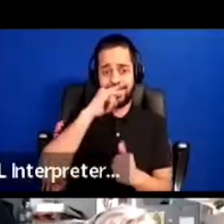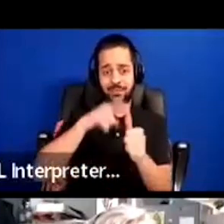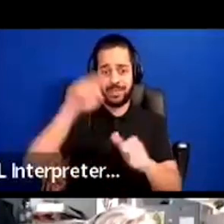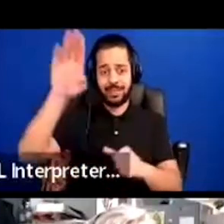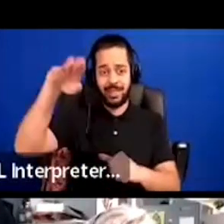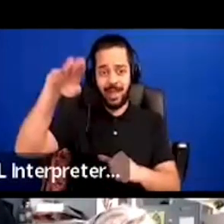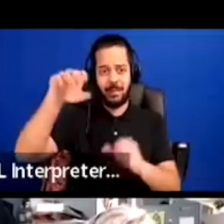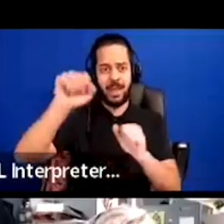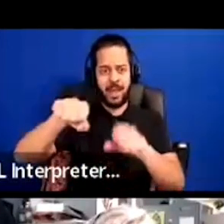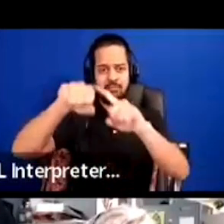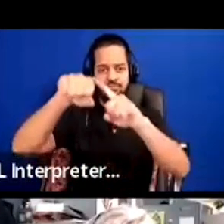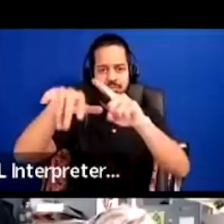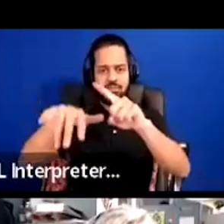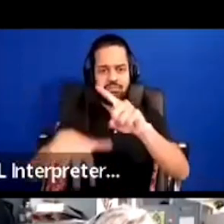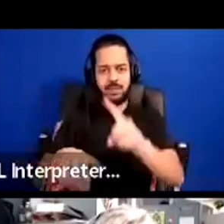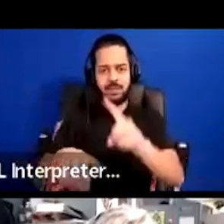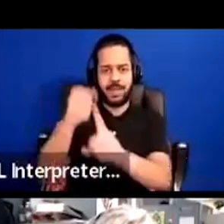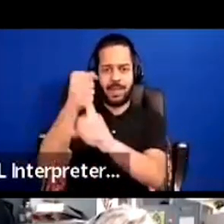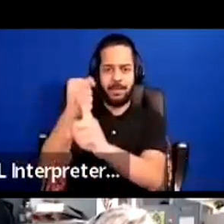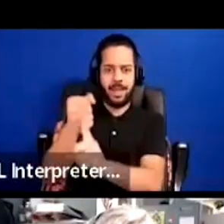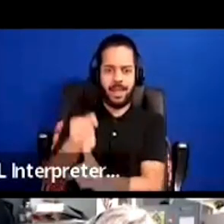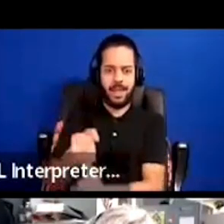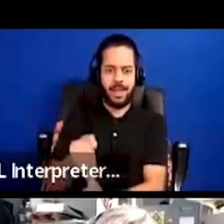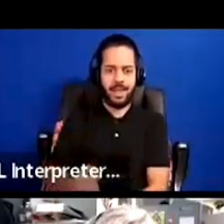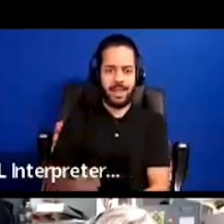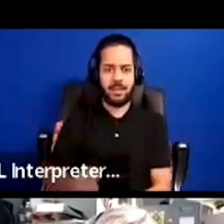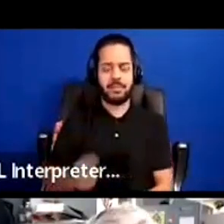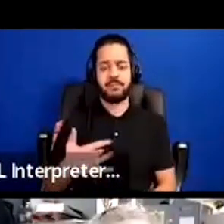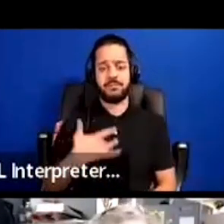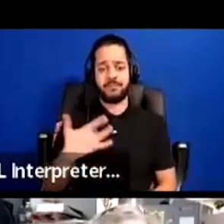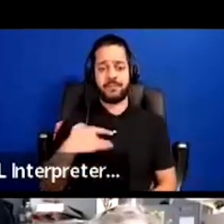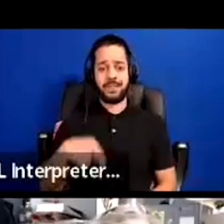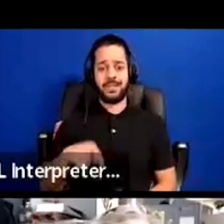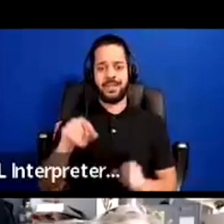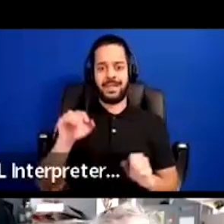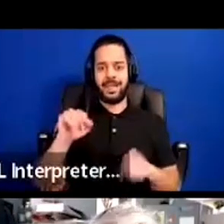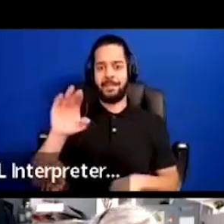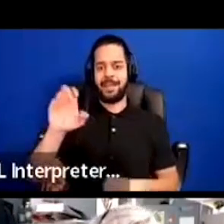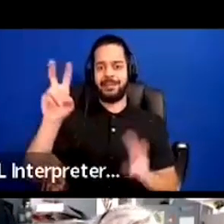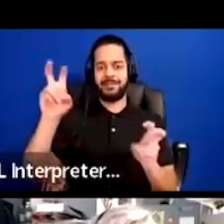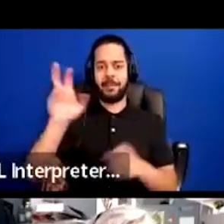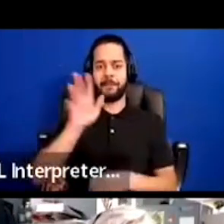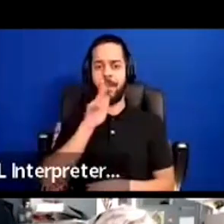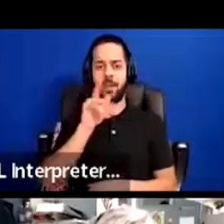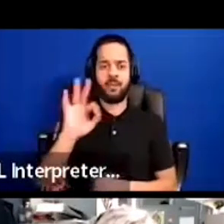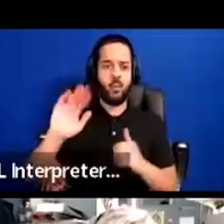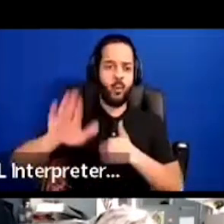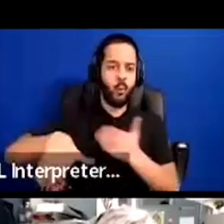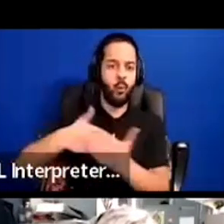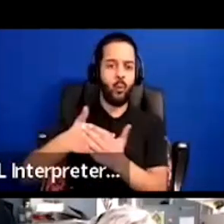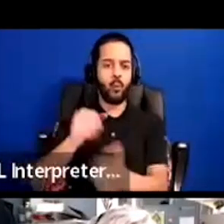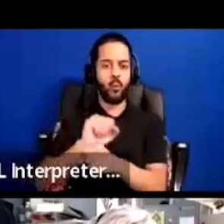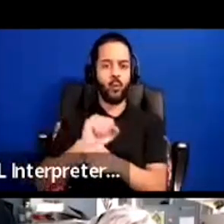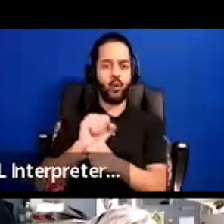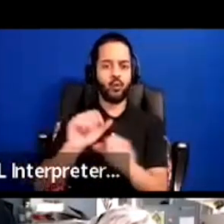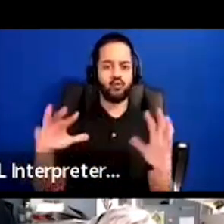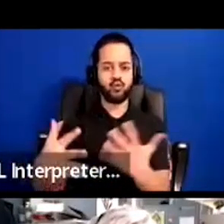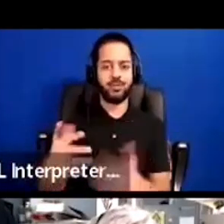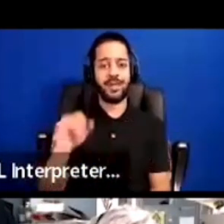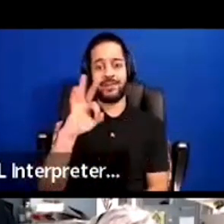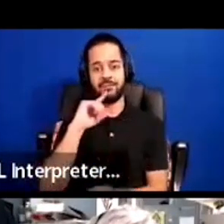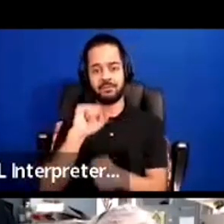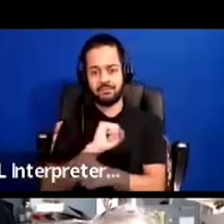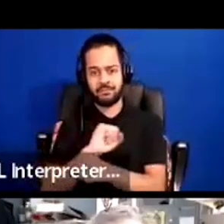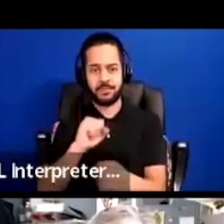in this group, this is where I think in the very beginning, this could be the mother of all work groups if we can actually support kids. And right